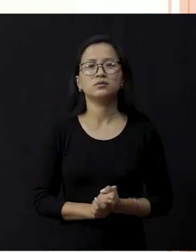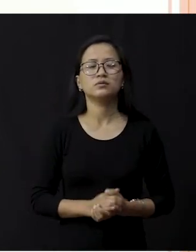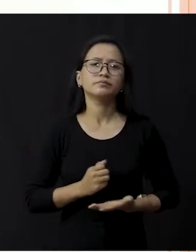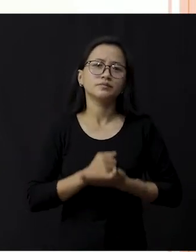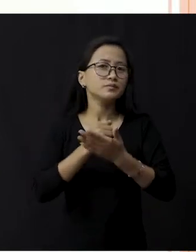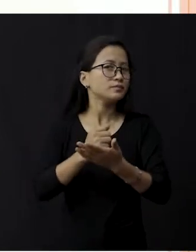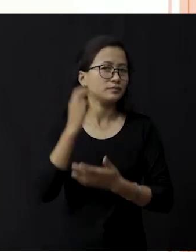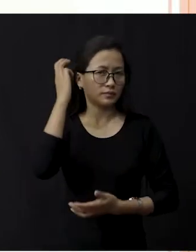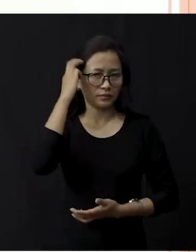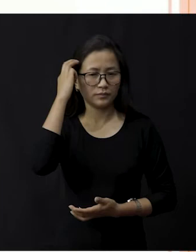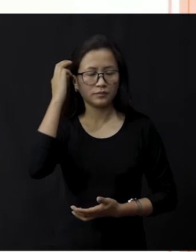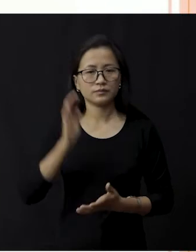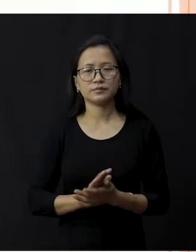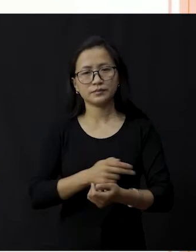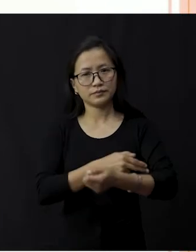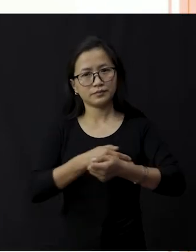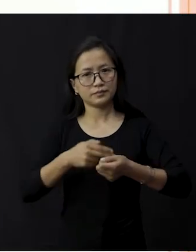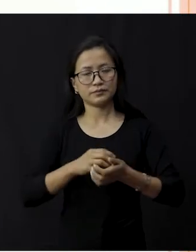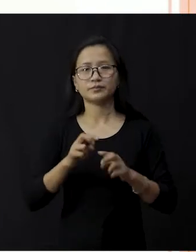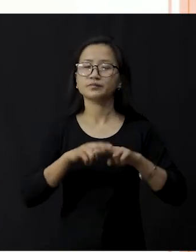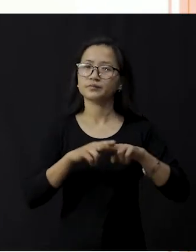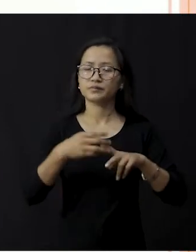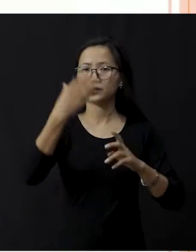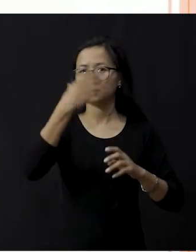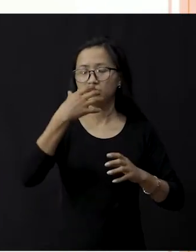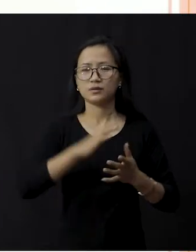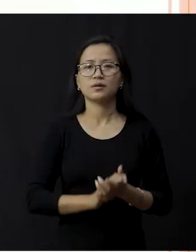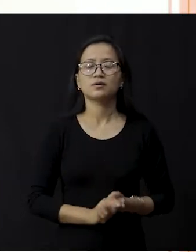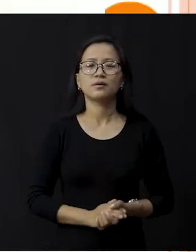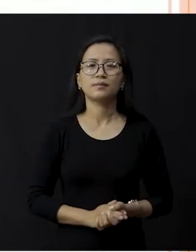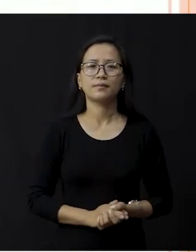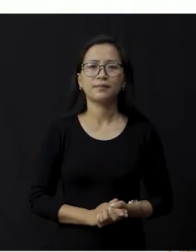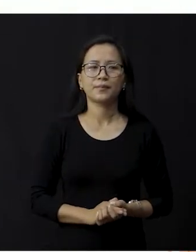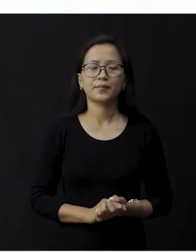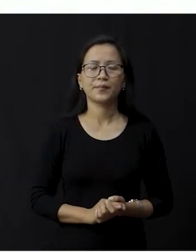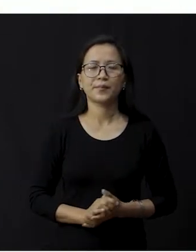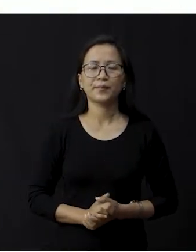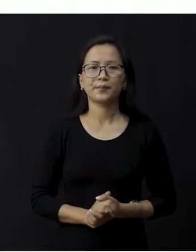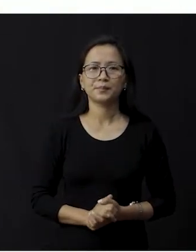help me in remembering the name of this fruit? This is a